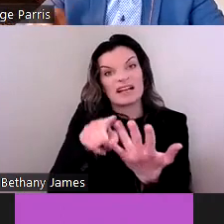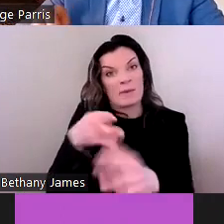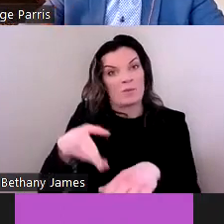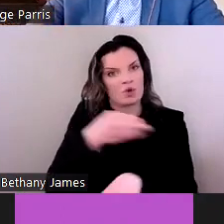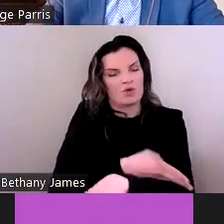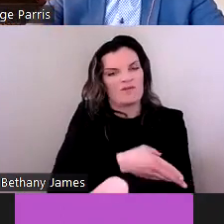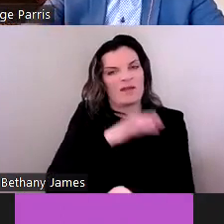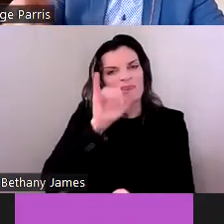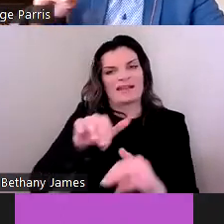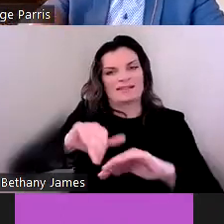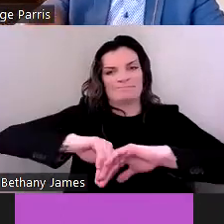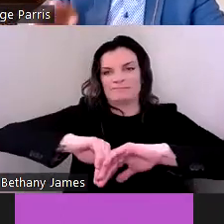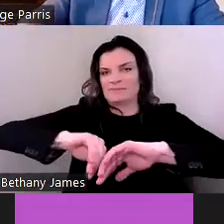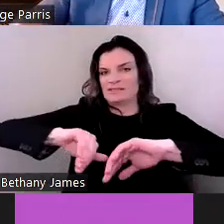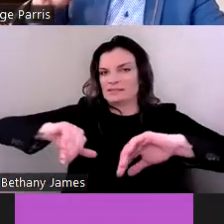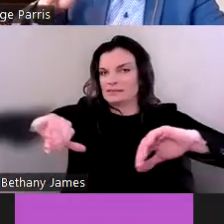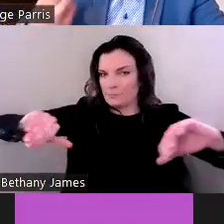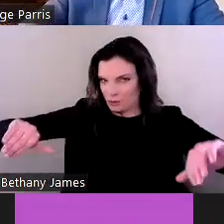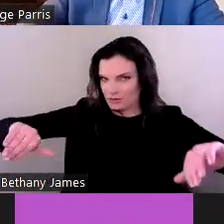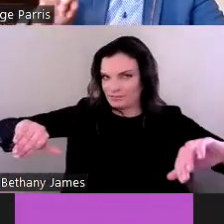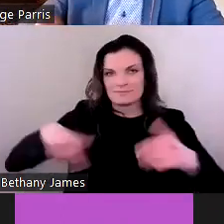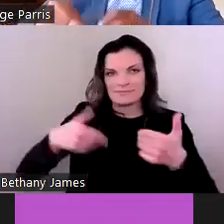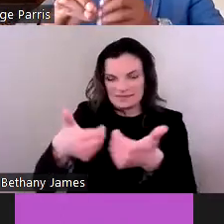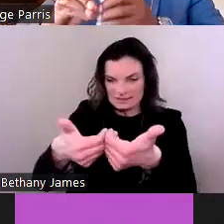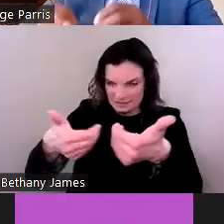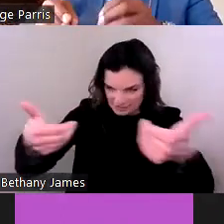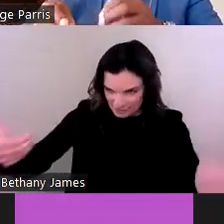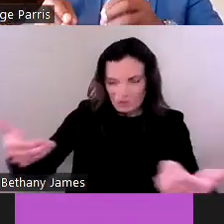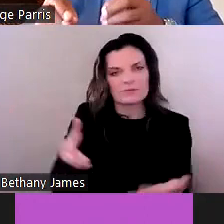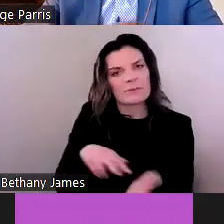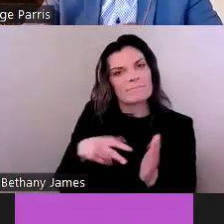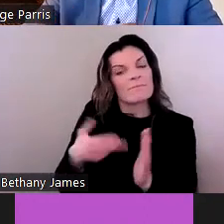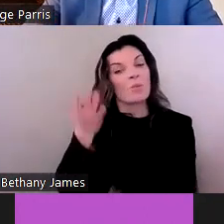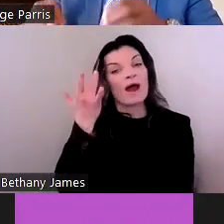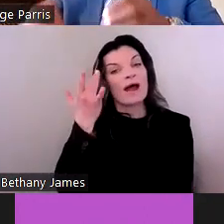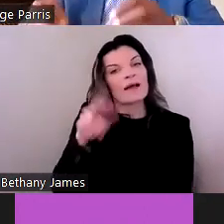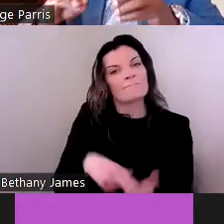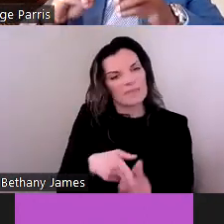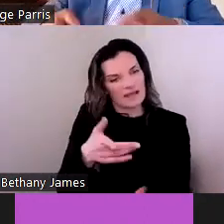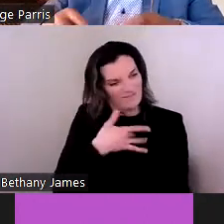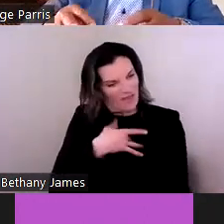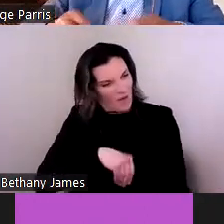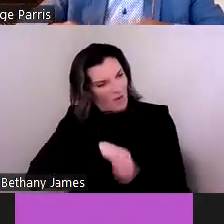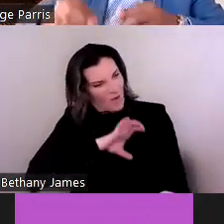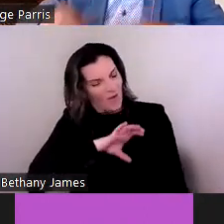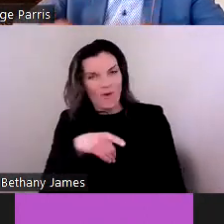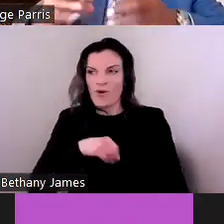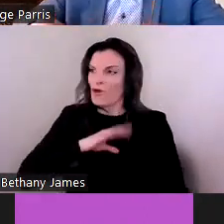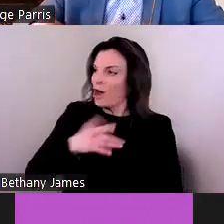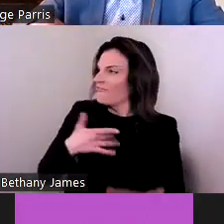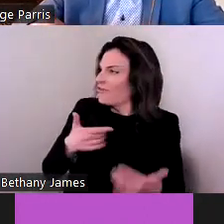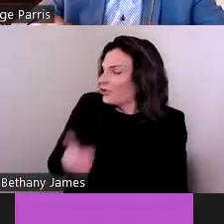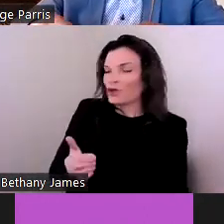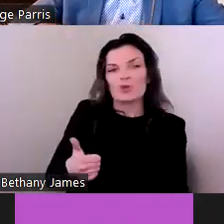a different conversation. Let that person feel good about what they have done today. Let them feel good about what